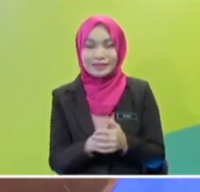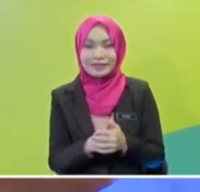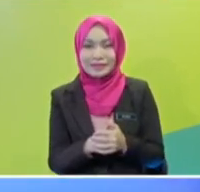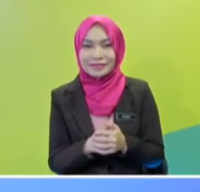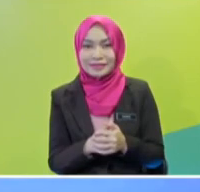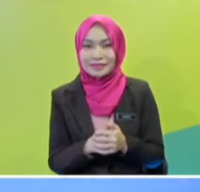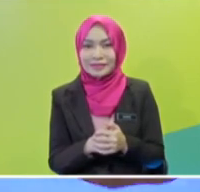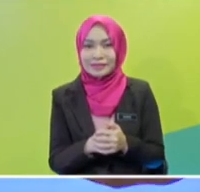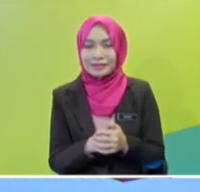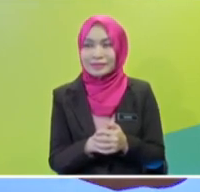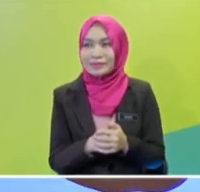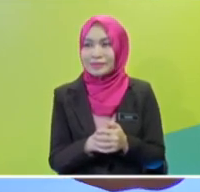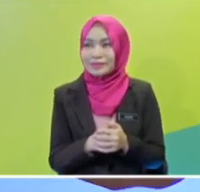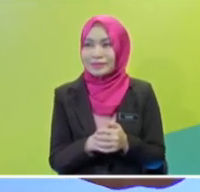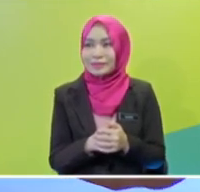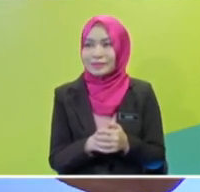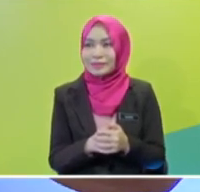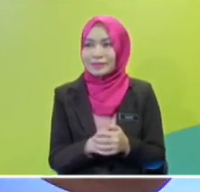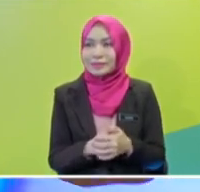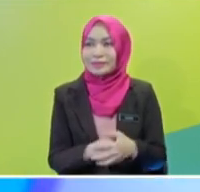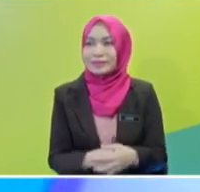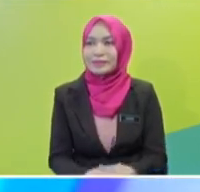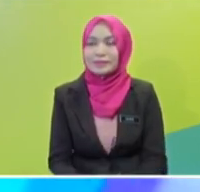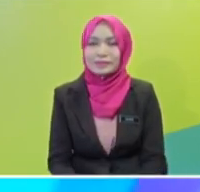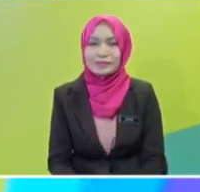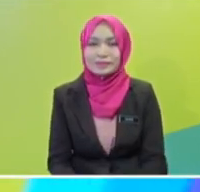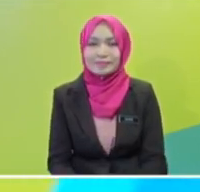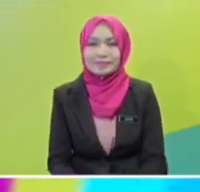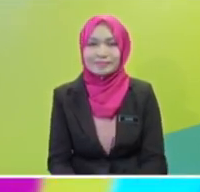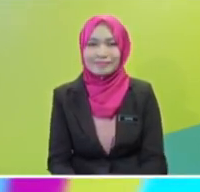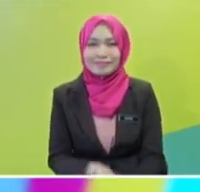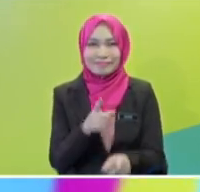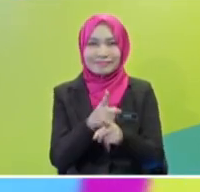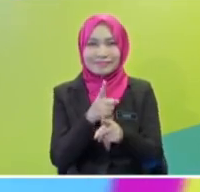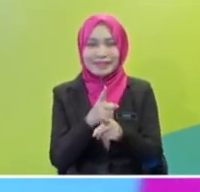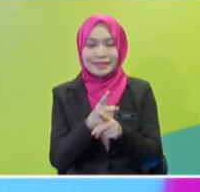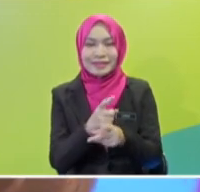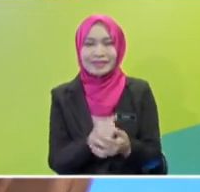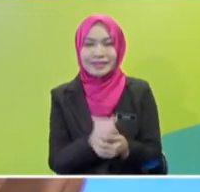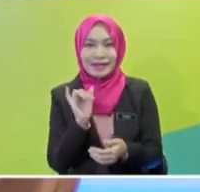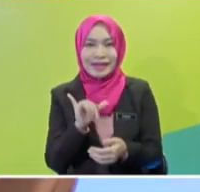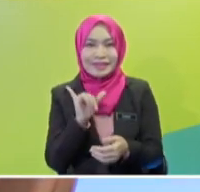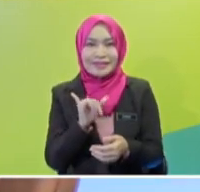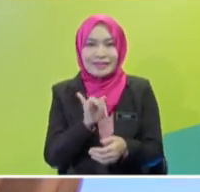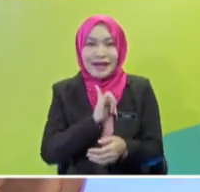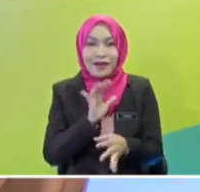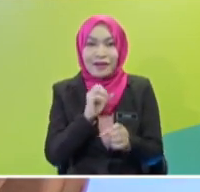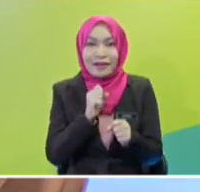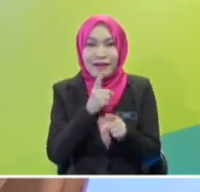Ooh. Okay. If I'm doing it right. Yes, you're doing it right. Okay. Okay. Yeah. Okay,